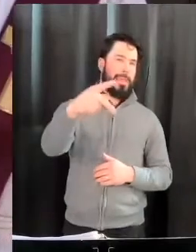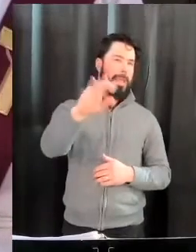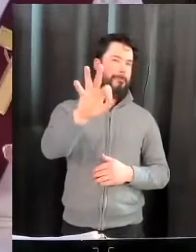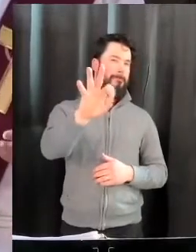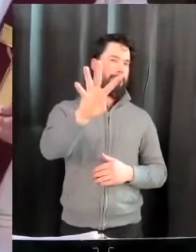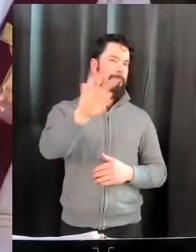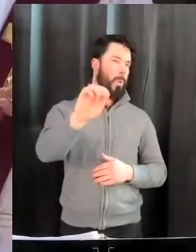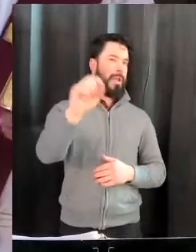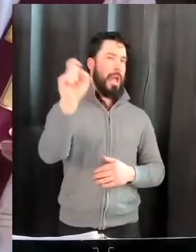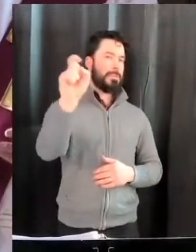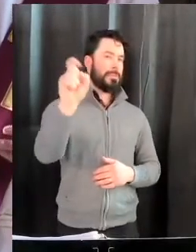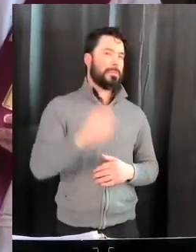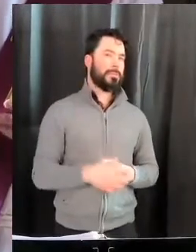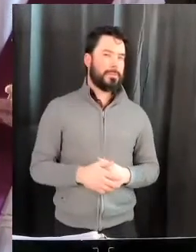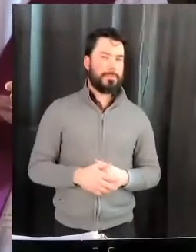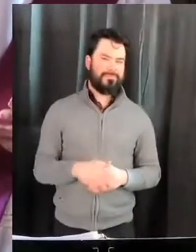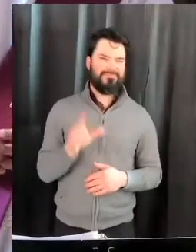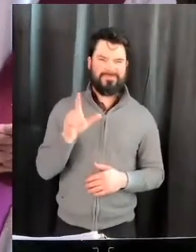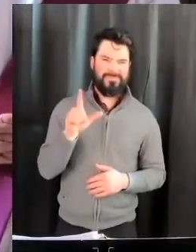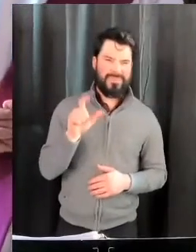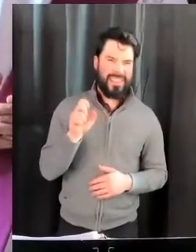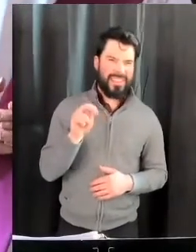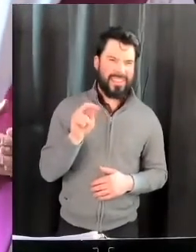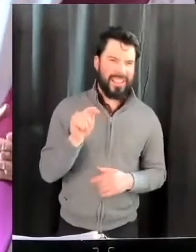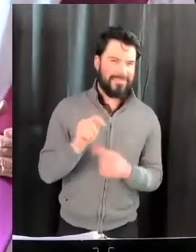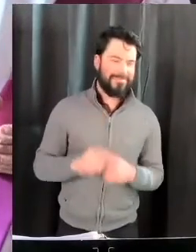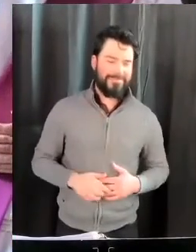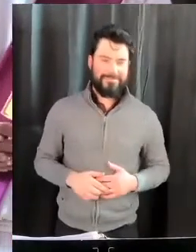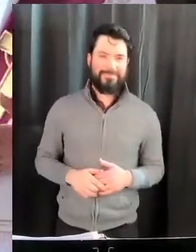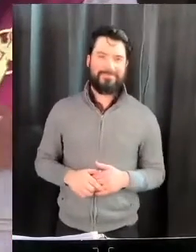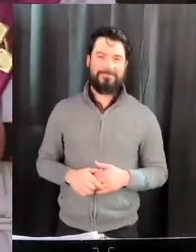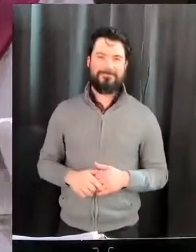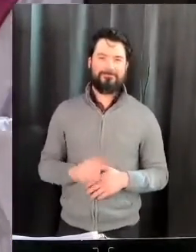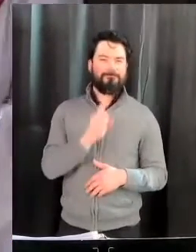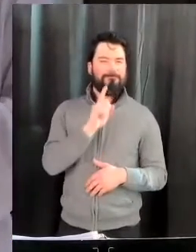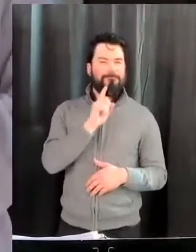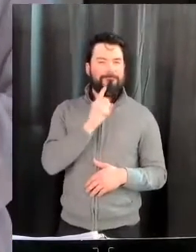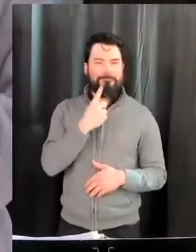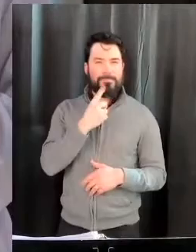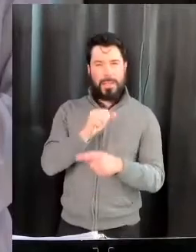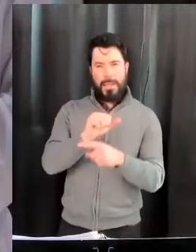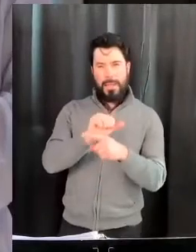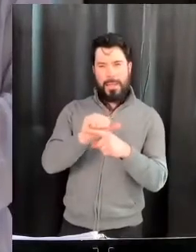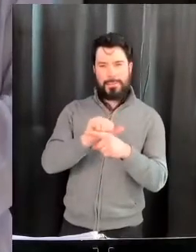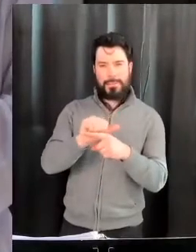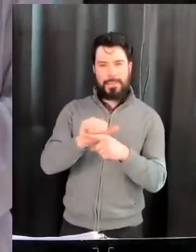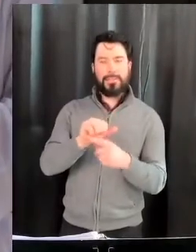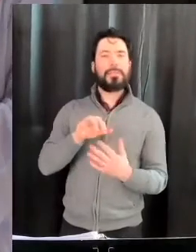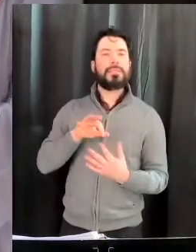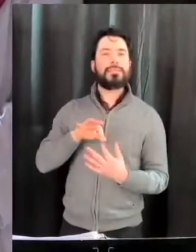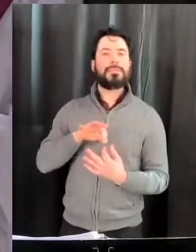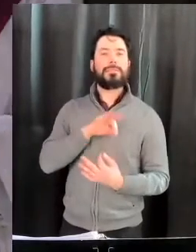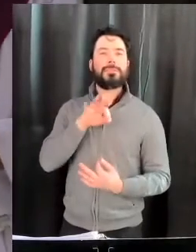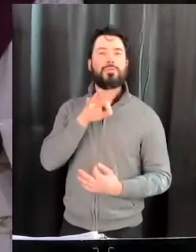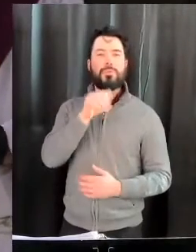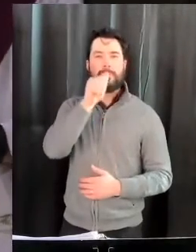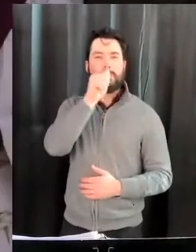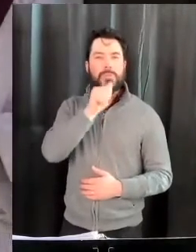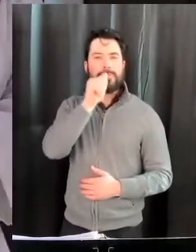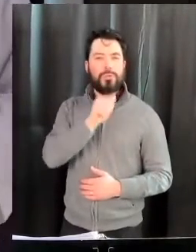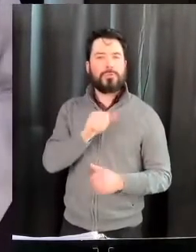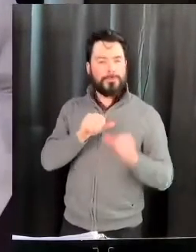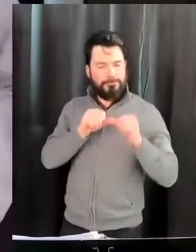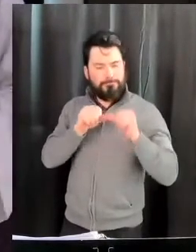It's an intense exercise in spiritual perseverance. It will draw you